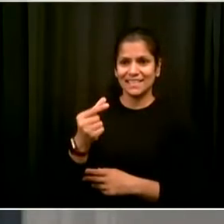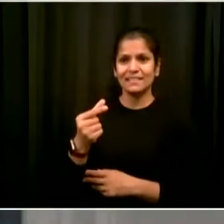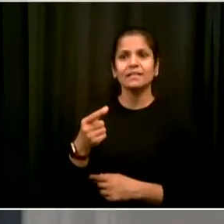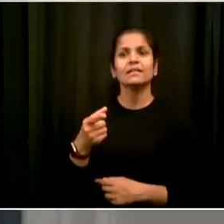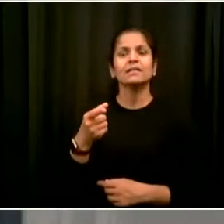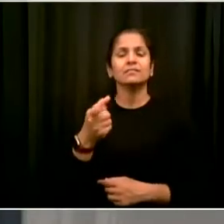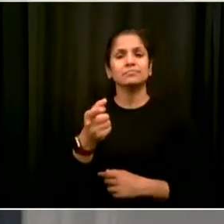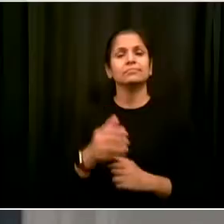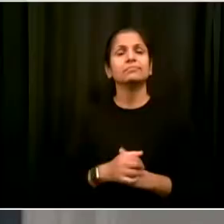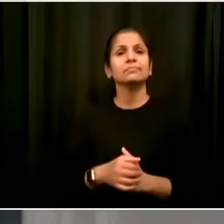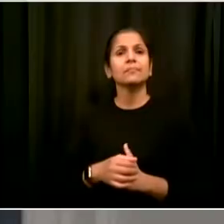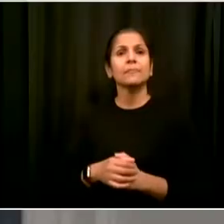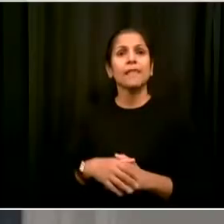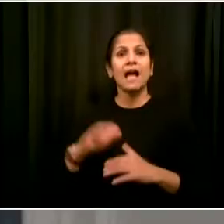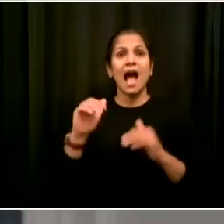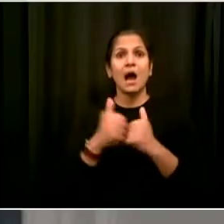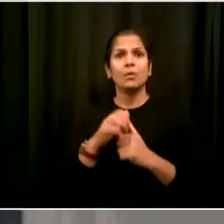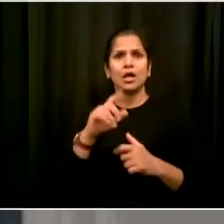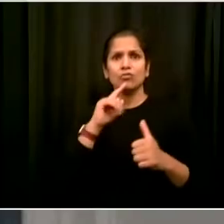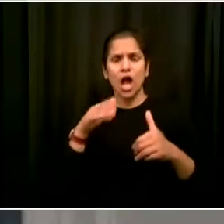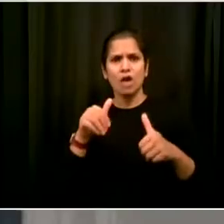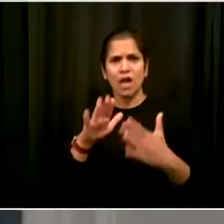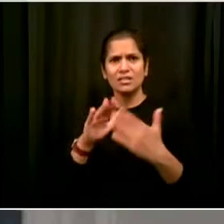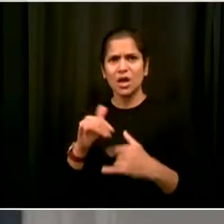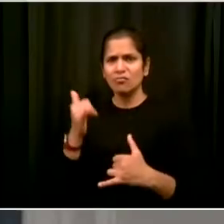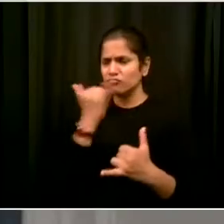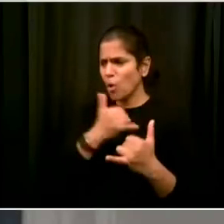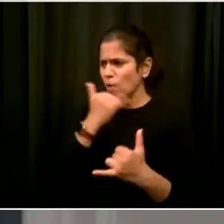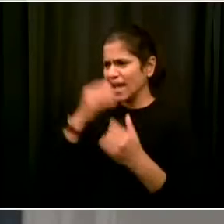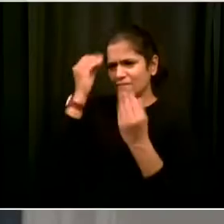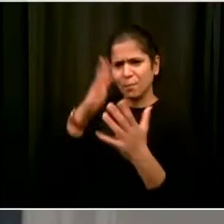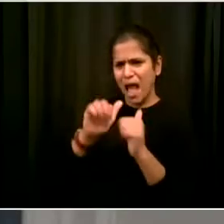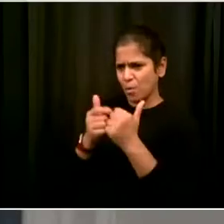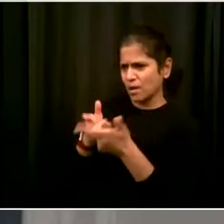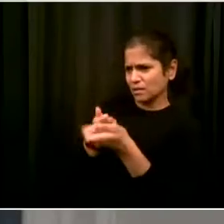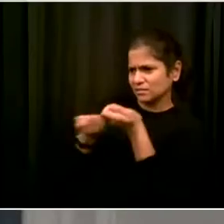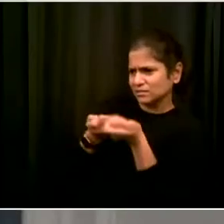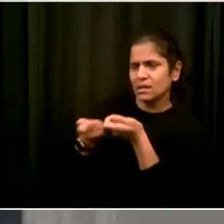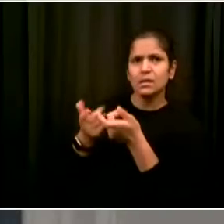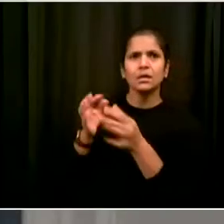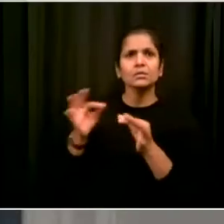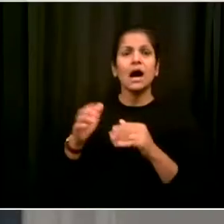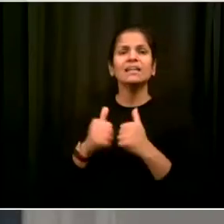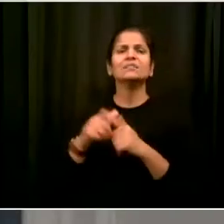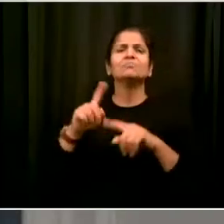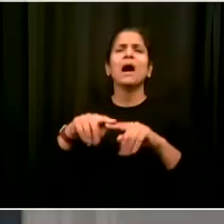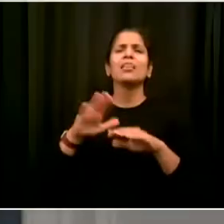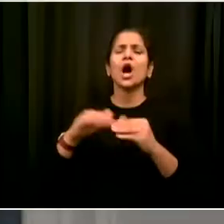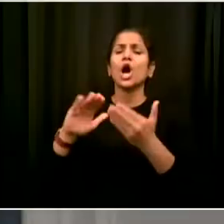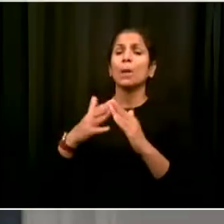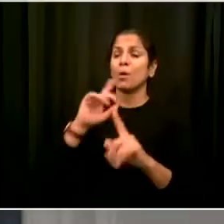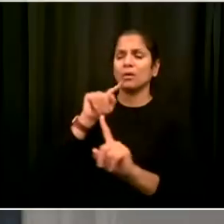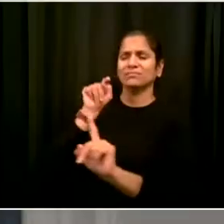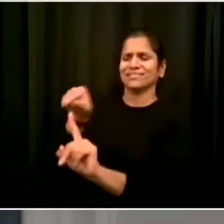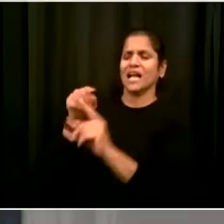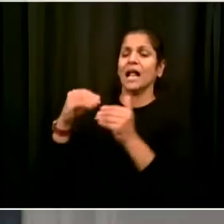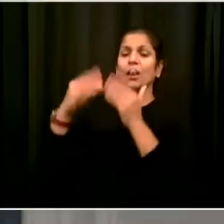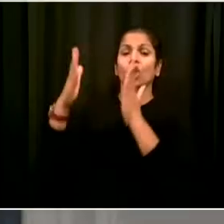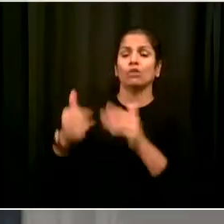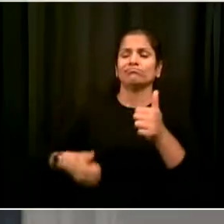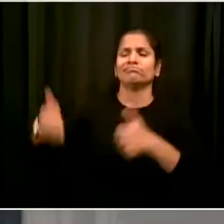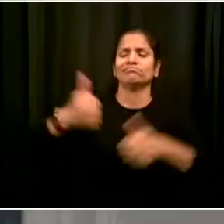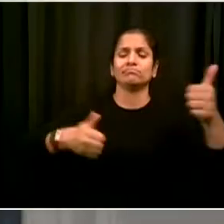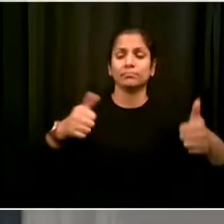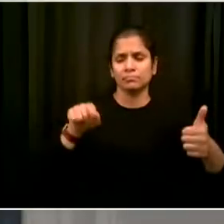be leaning on our trusted messengers. And as the mayor had mentioned, that I'm meeting with community leaders every day on a weekly